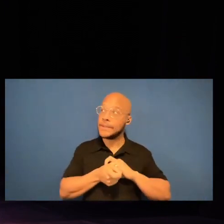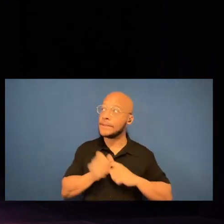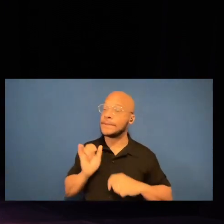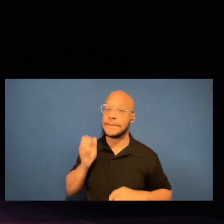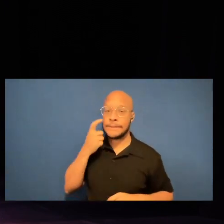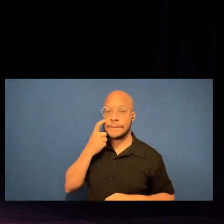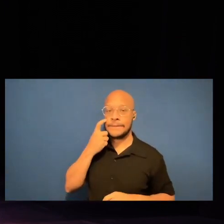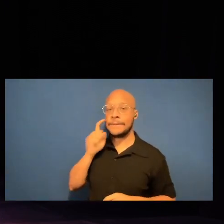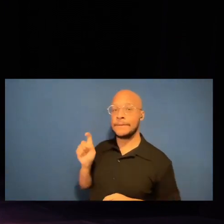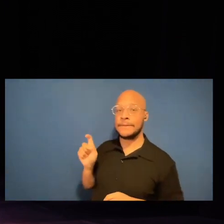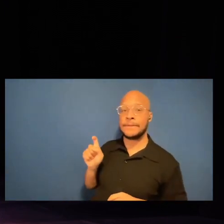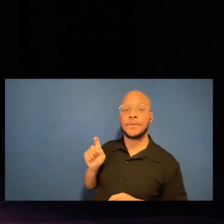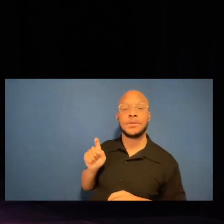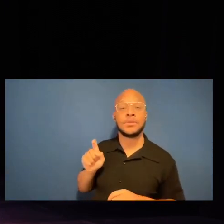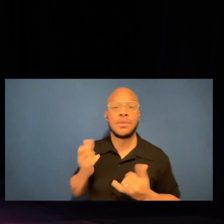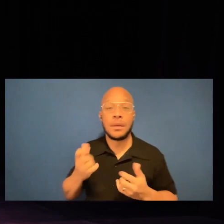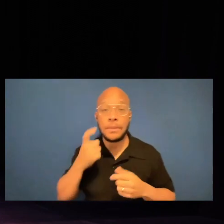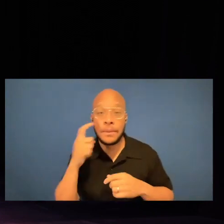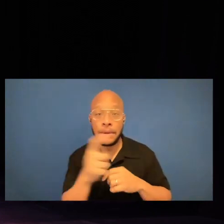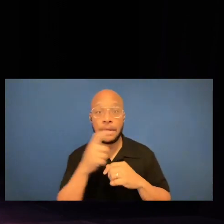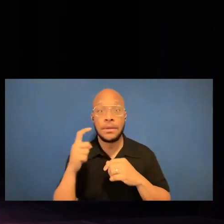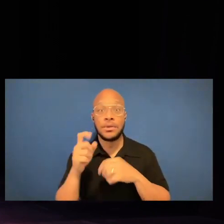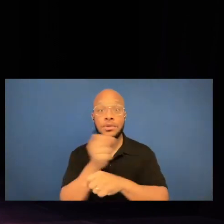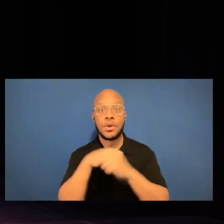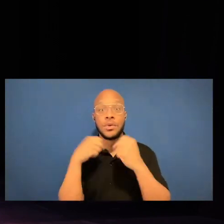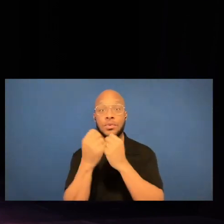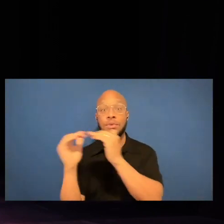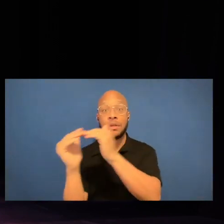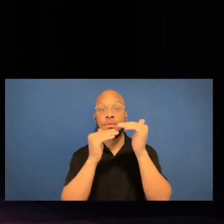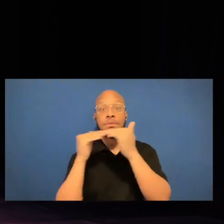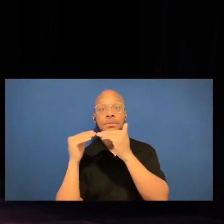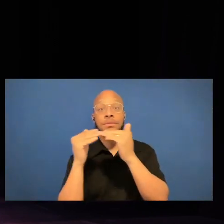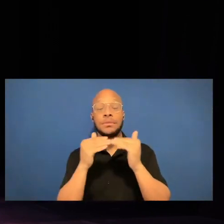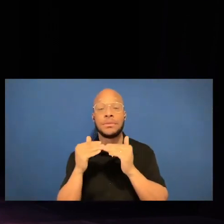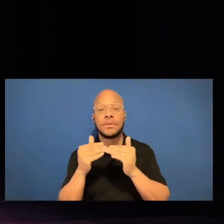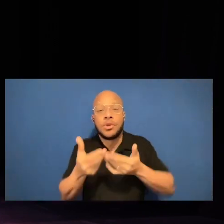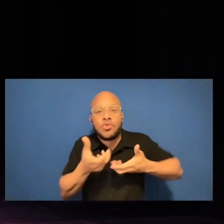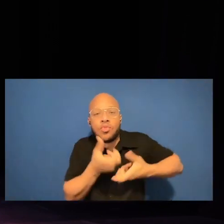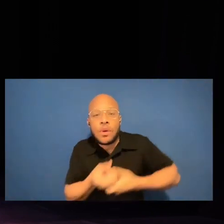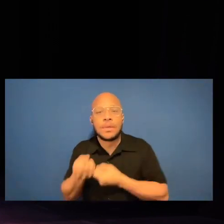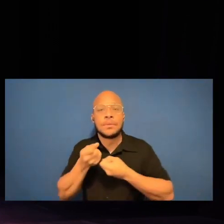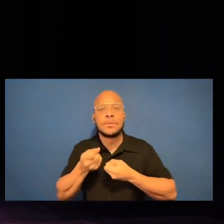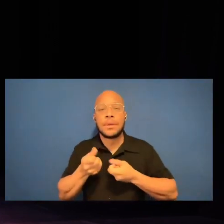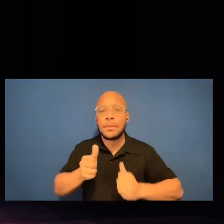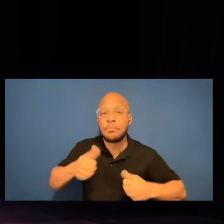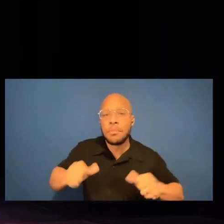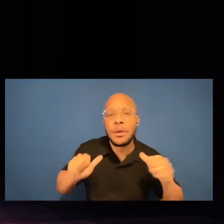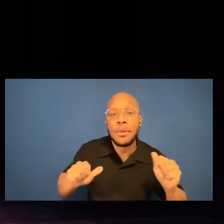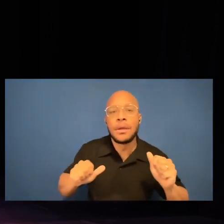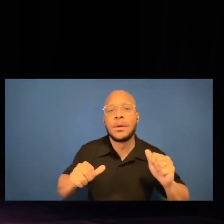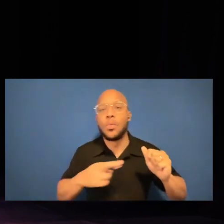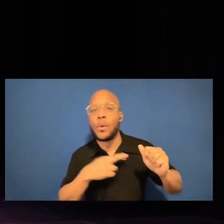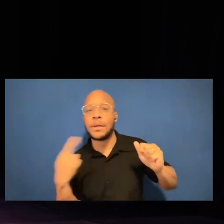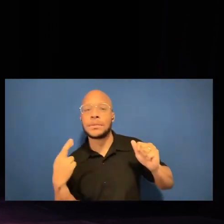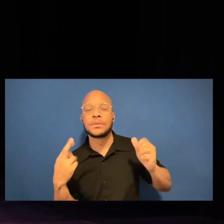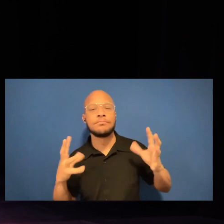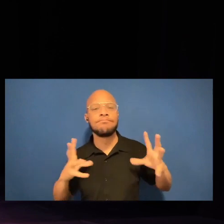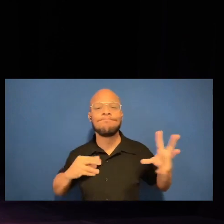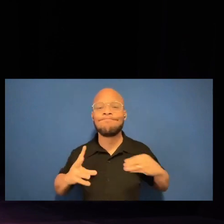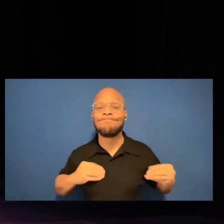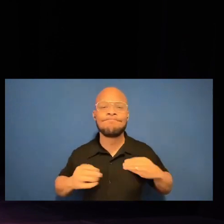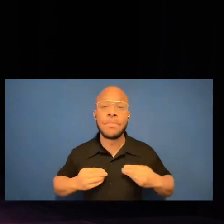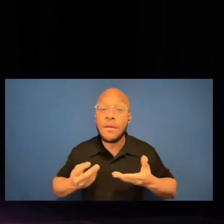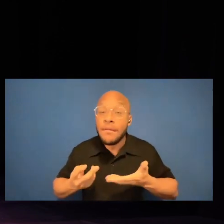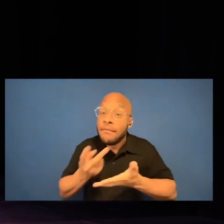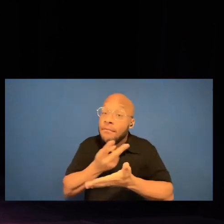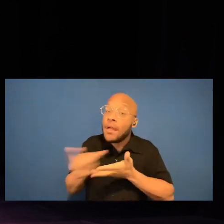trust, experimentation and risk, where failure is looming, but reaping with expansive opportunity for us in our field